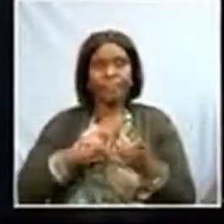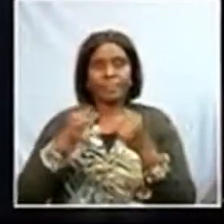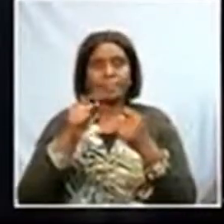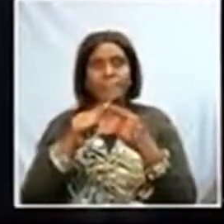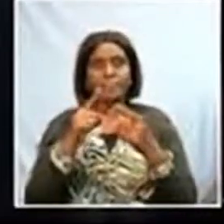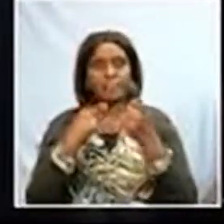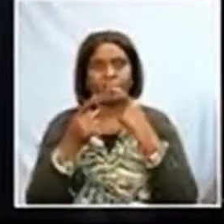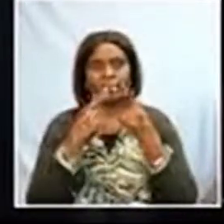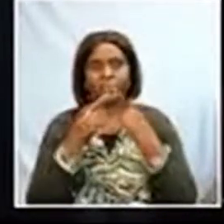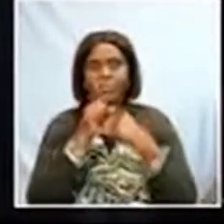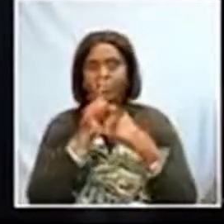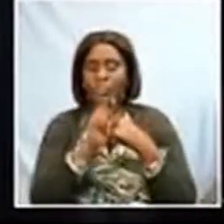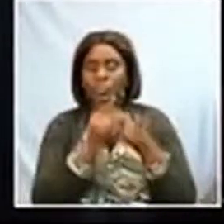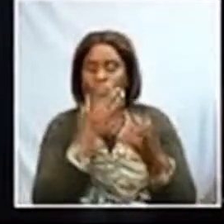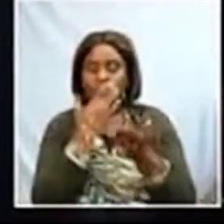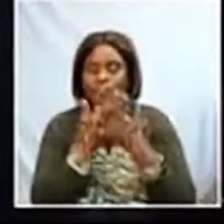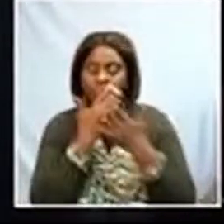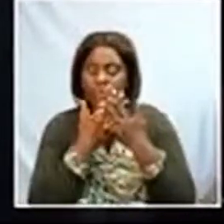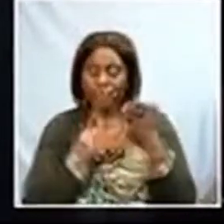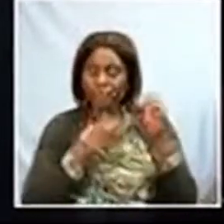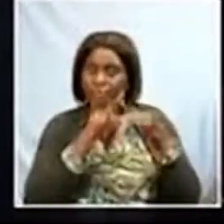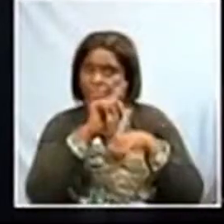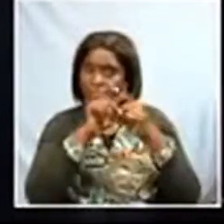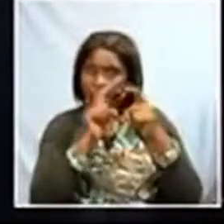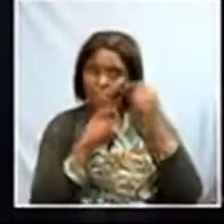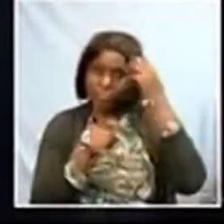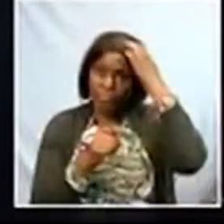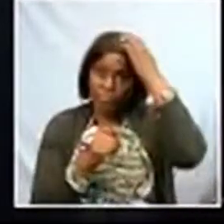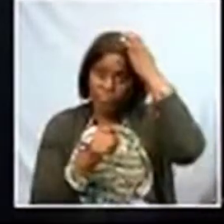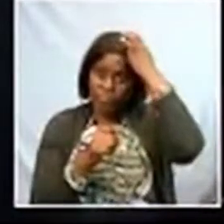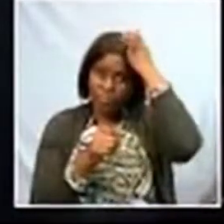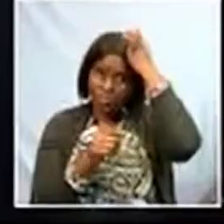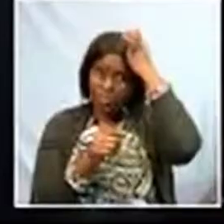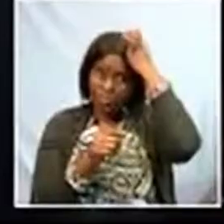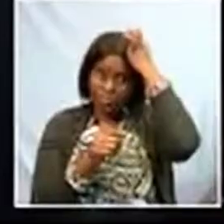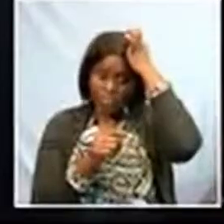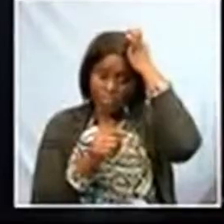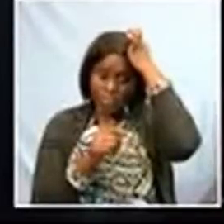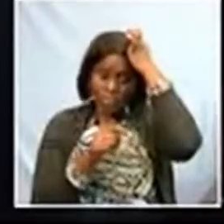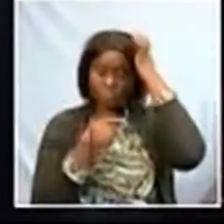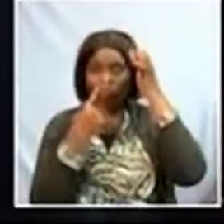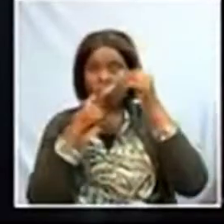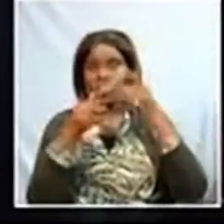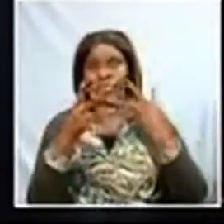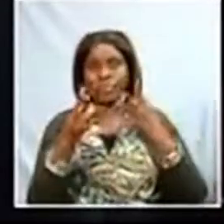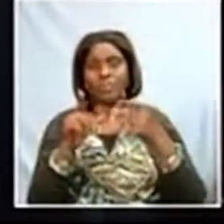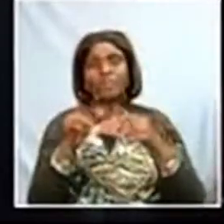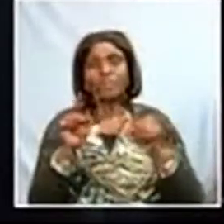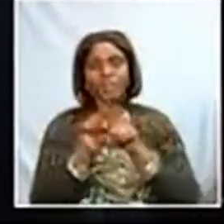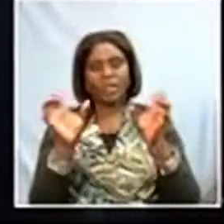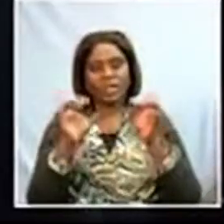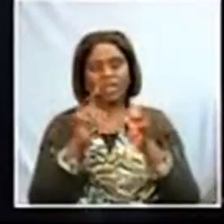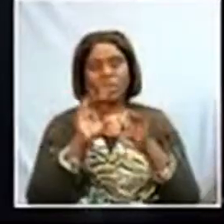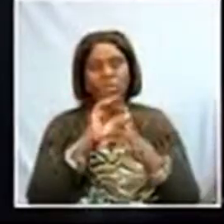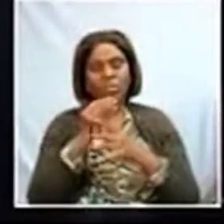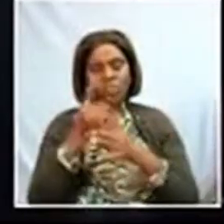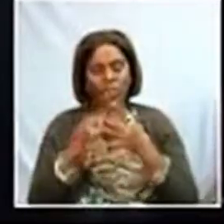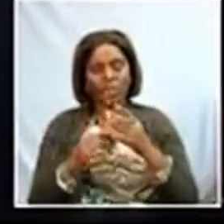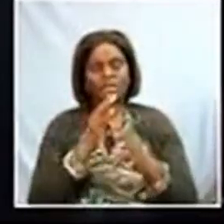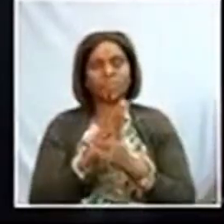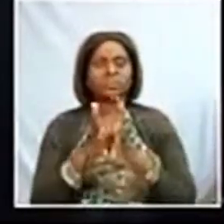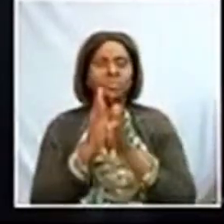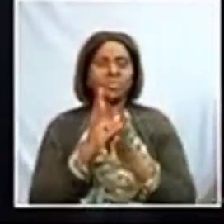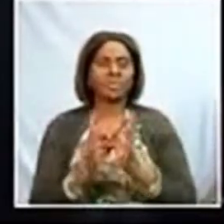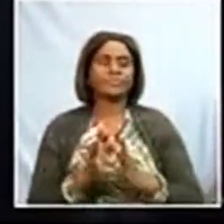say, is it really fair? This is my question. Who made the loss? Is it the council or the